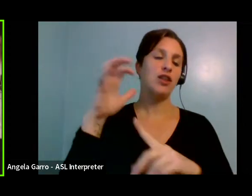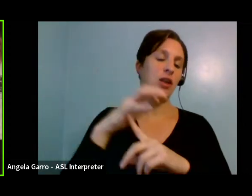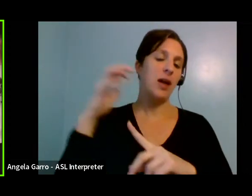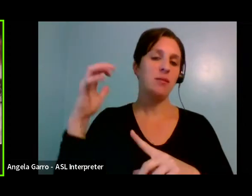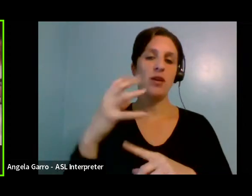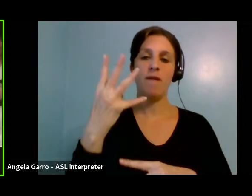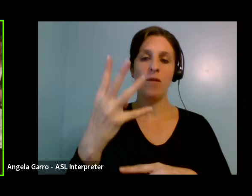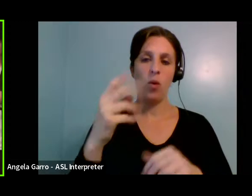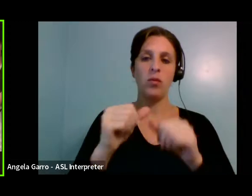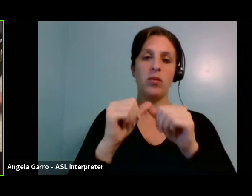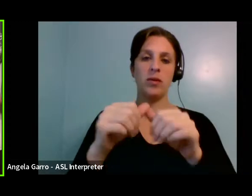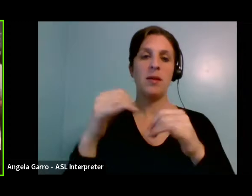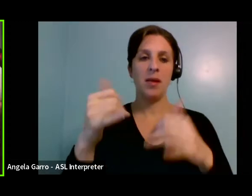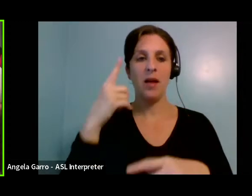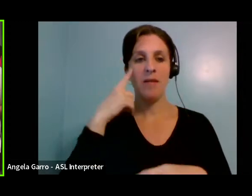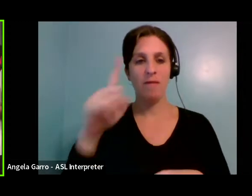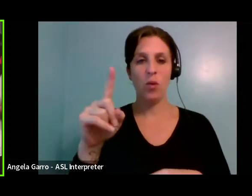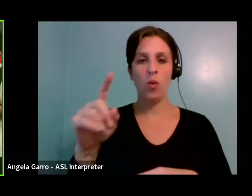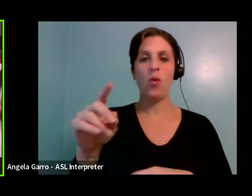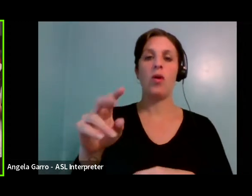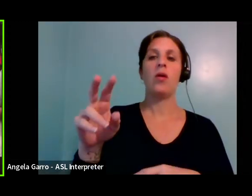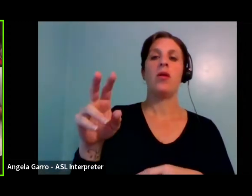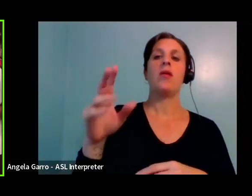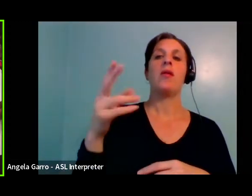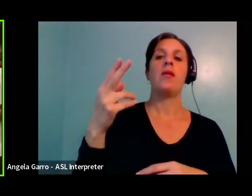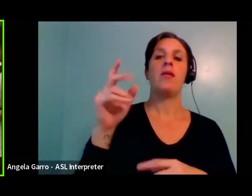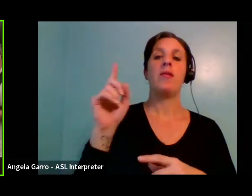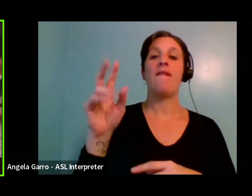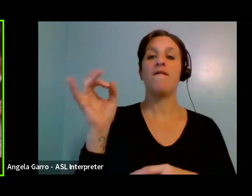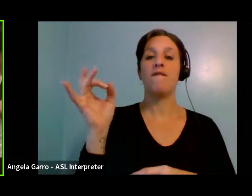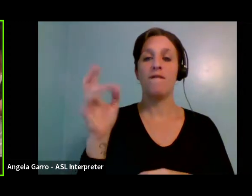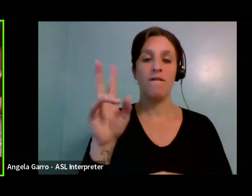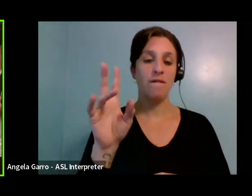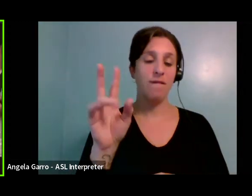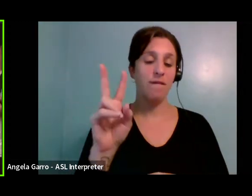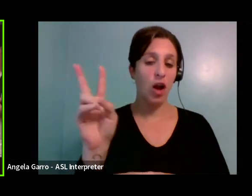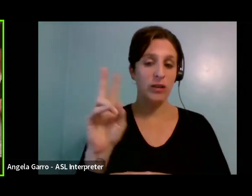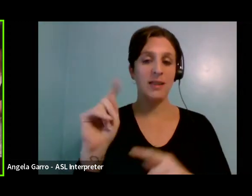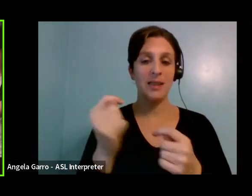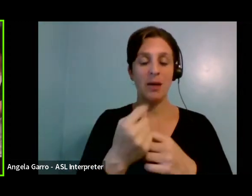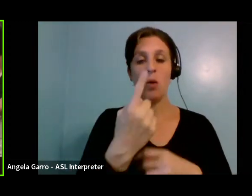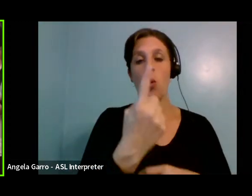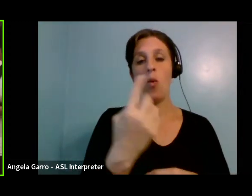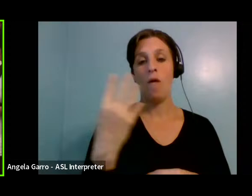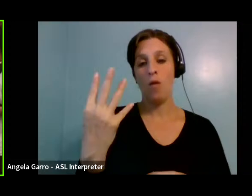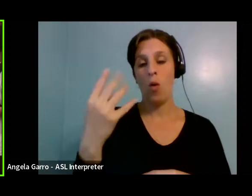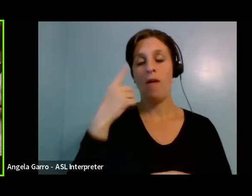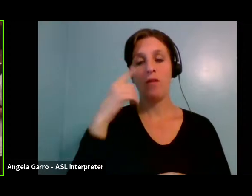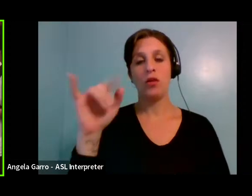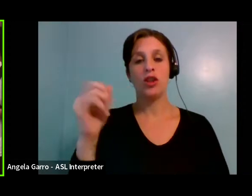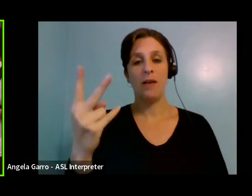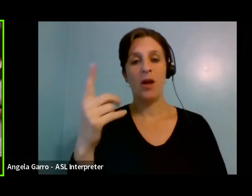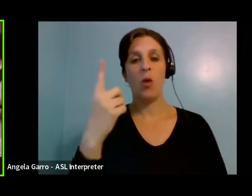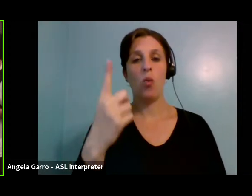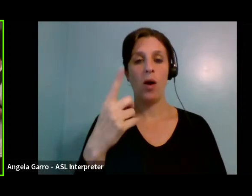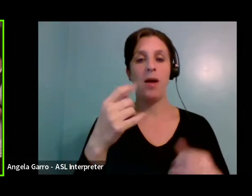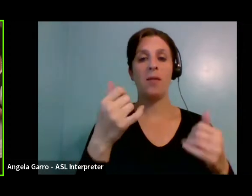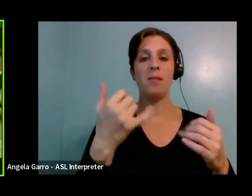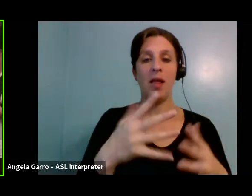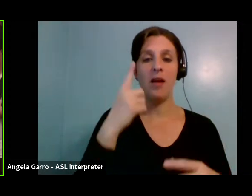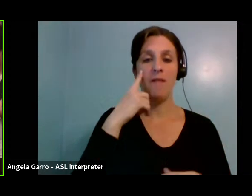on to play for the San Mateo High School varsity team, 4 players for JV, and 1 player for the freshman team during the